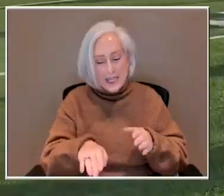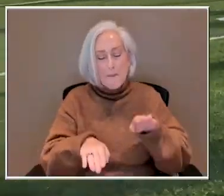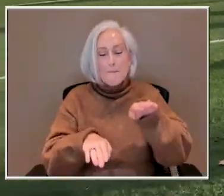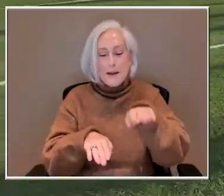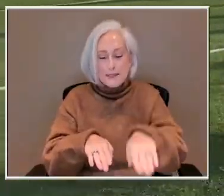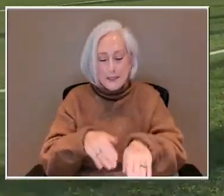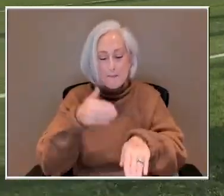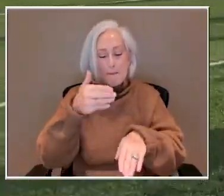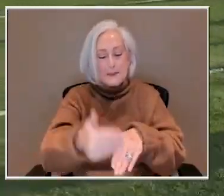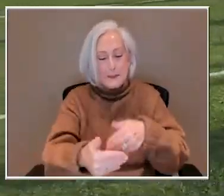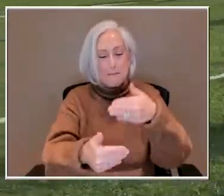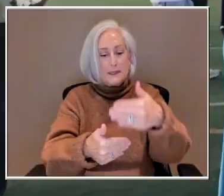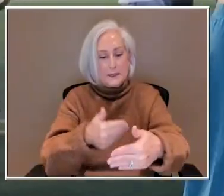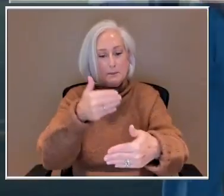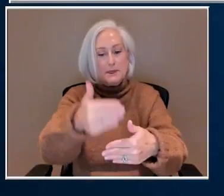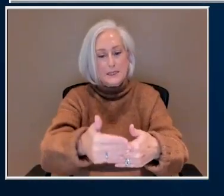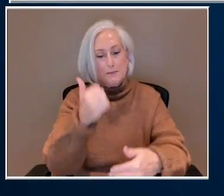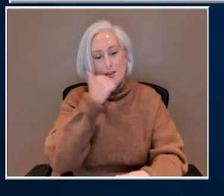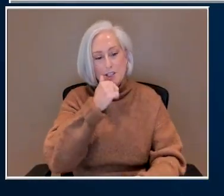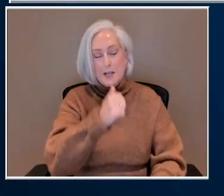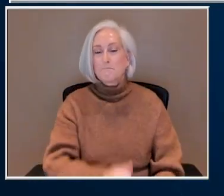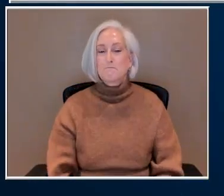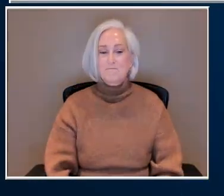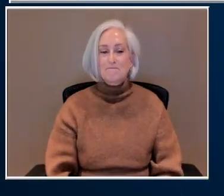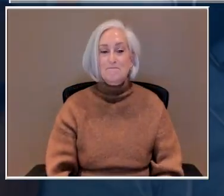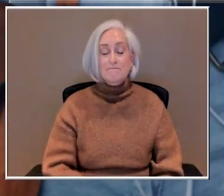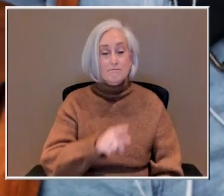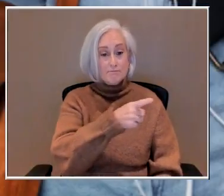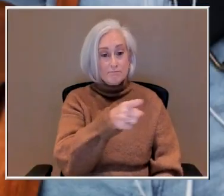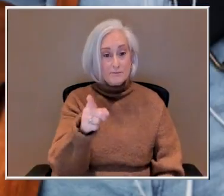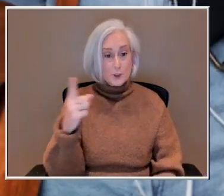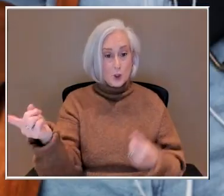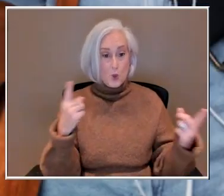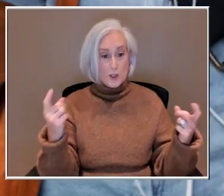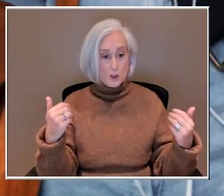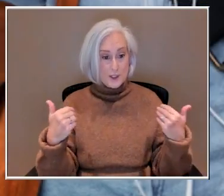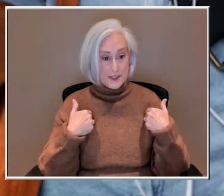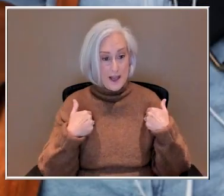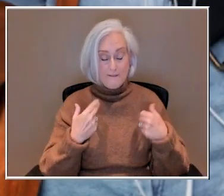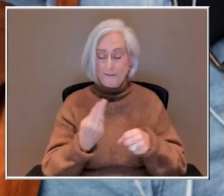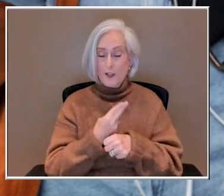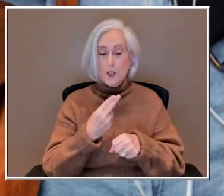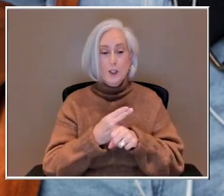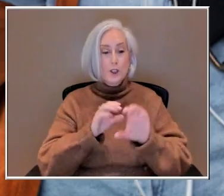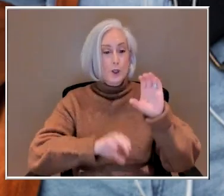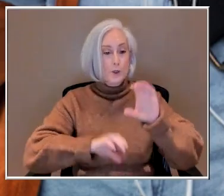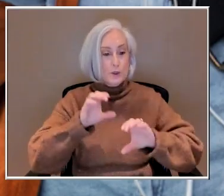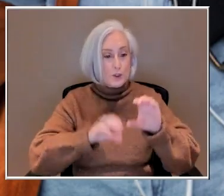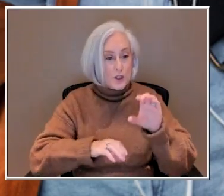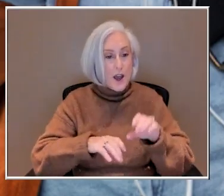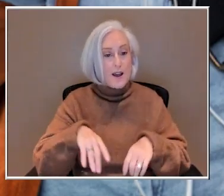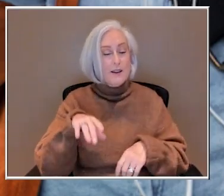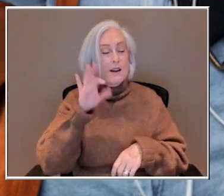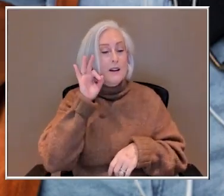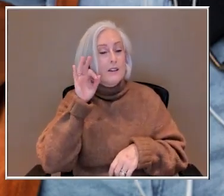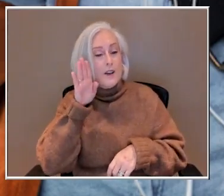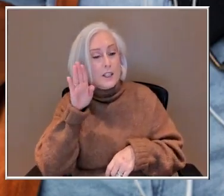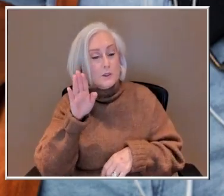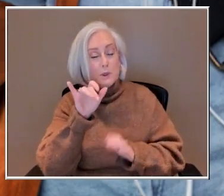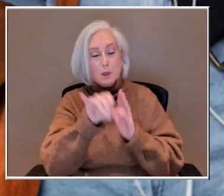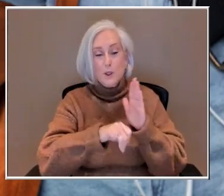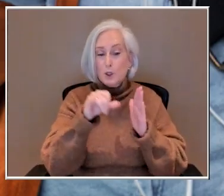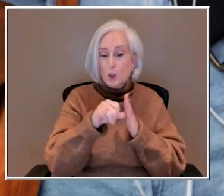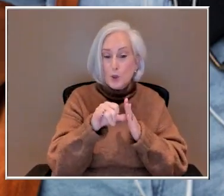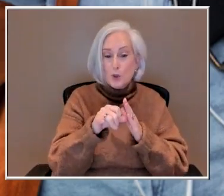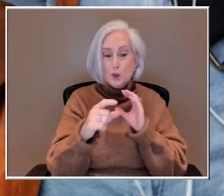by day. Well, be sure to ask your questions. You can use the chat on YouTube or Facebook. You can email the Medical News Network. All of that information is right